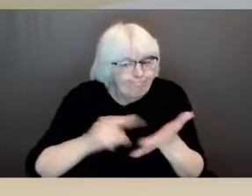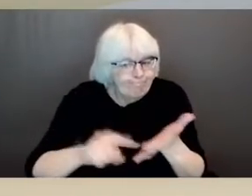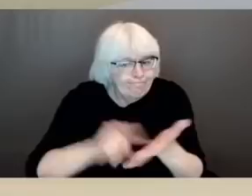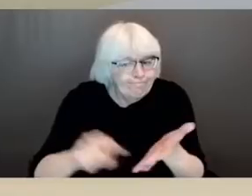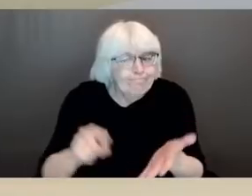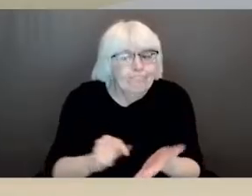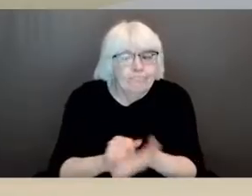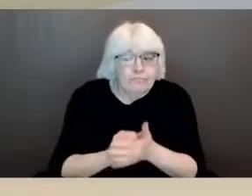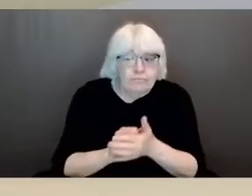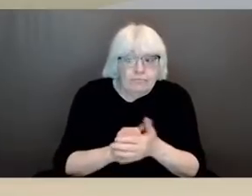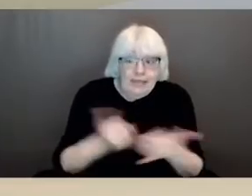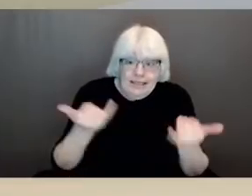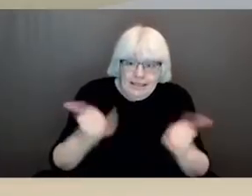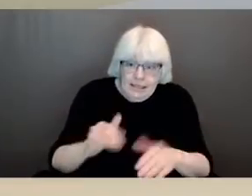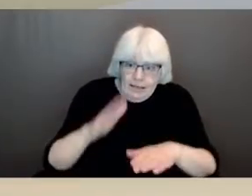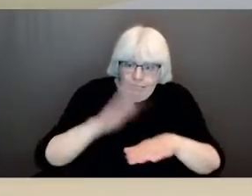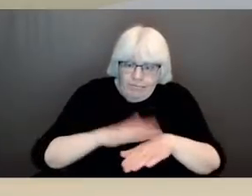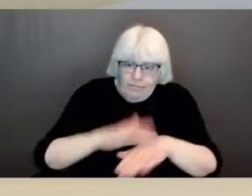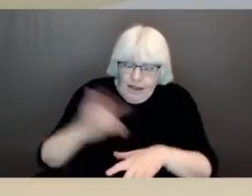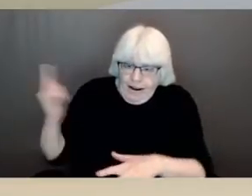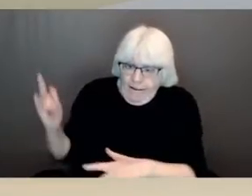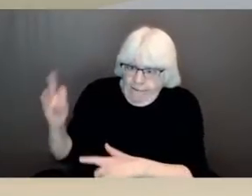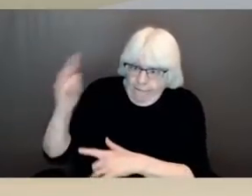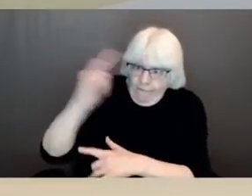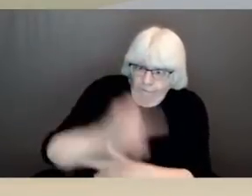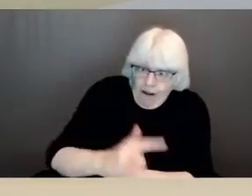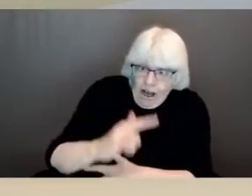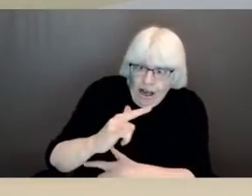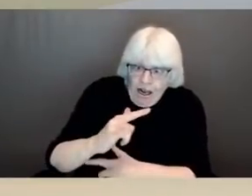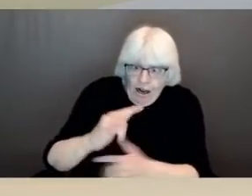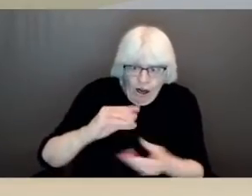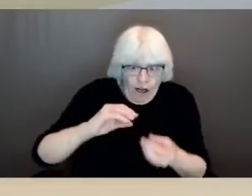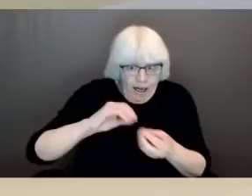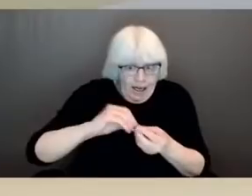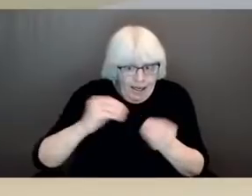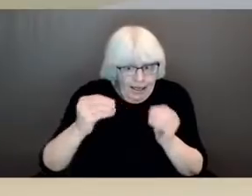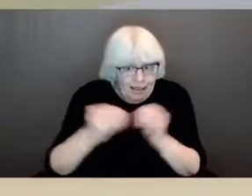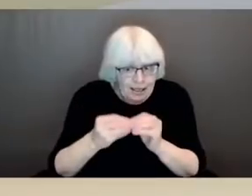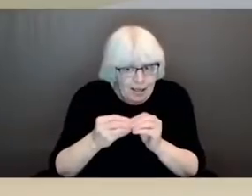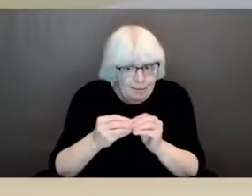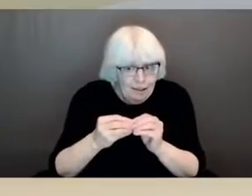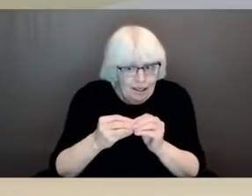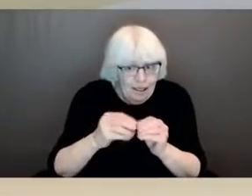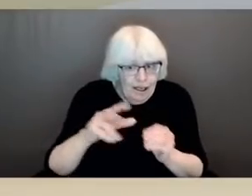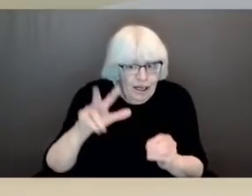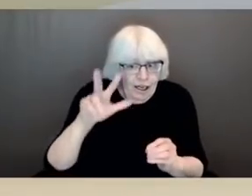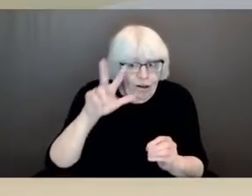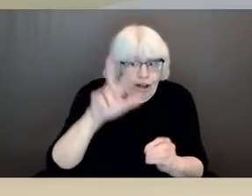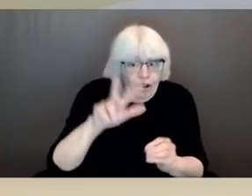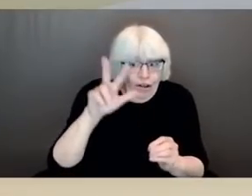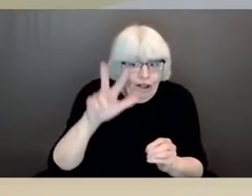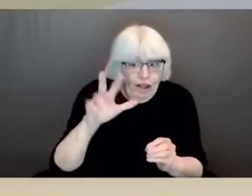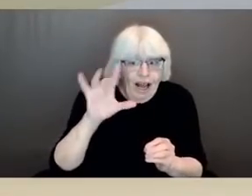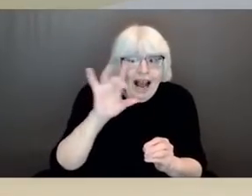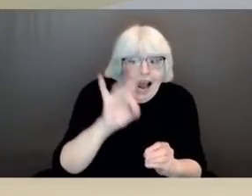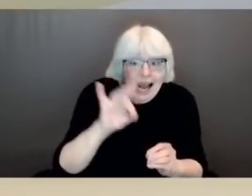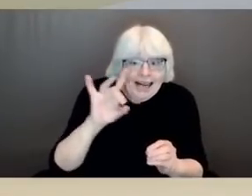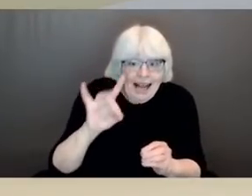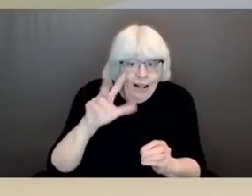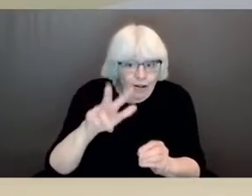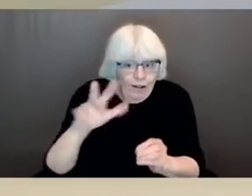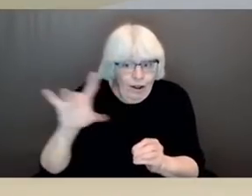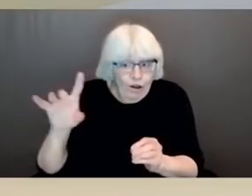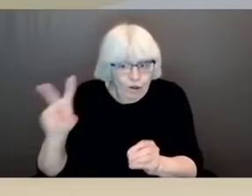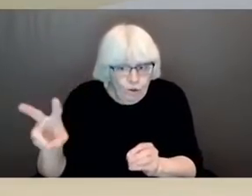traveled to Charlottetown on Air Canada flight number 8332 that departed Toronto on October 15th, arriving